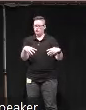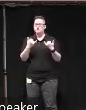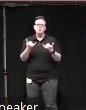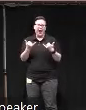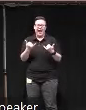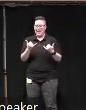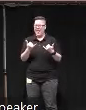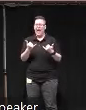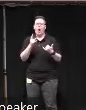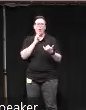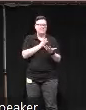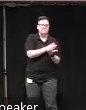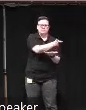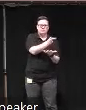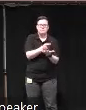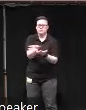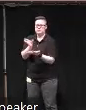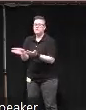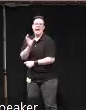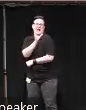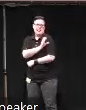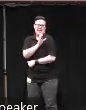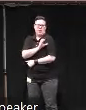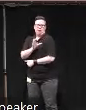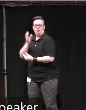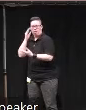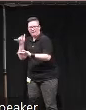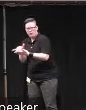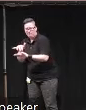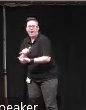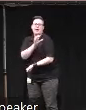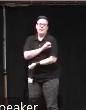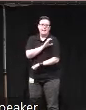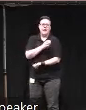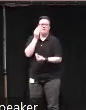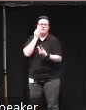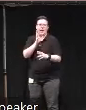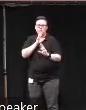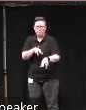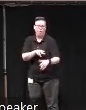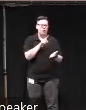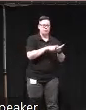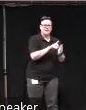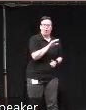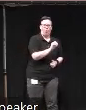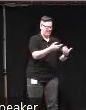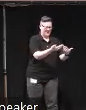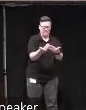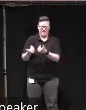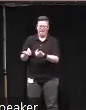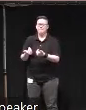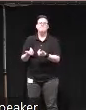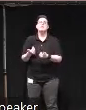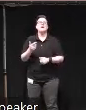a bit of a silo: clinical informatics, clinical data reporting, and research core. This is something that we're